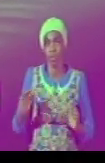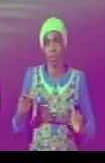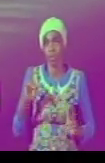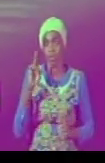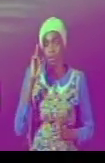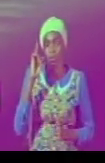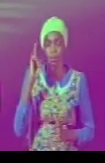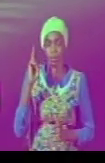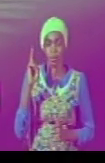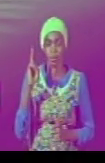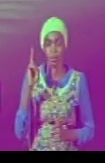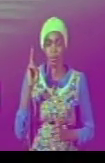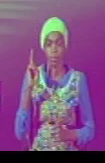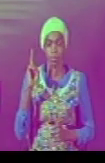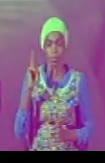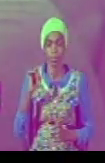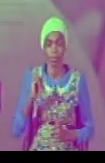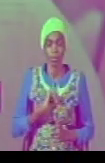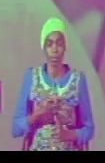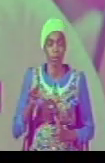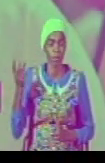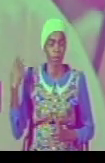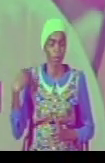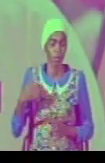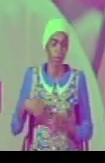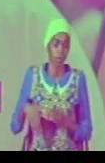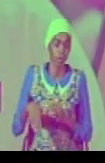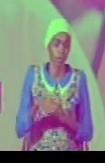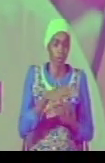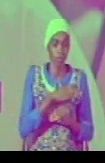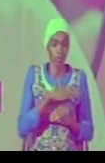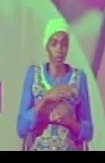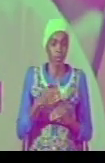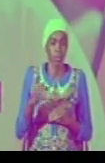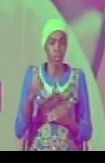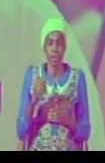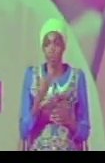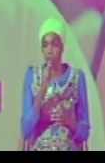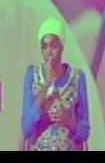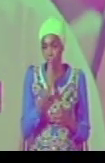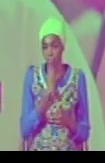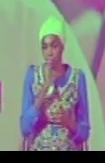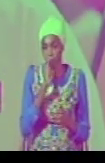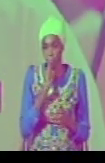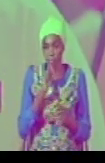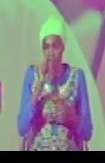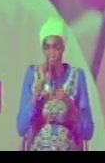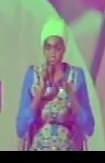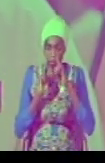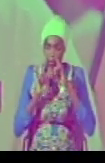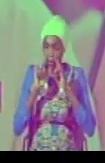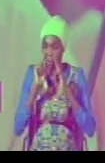I was covering up the secret tears I'd